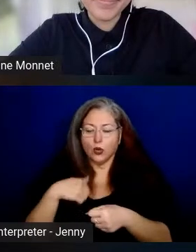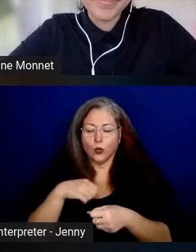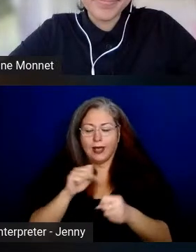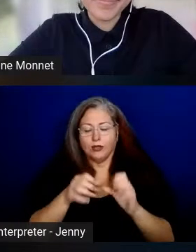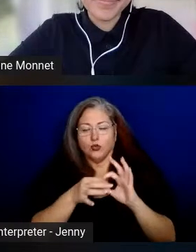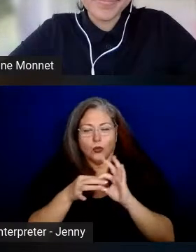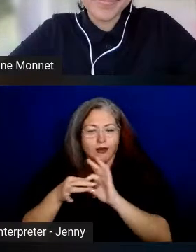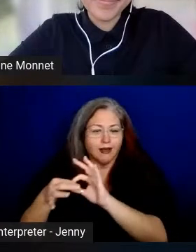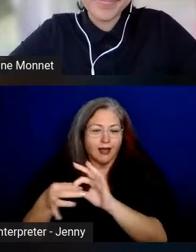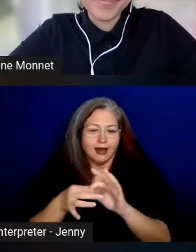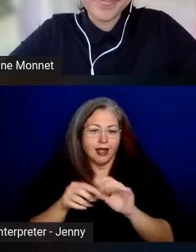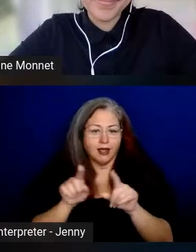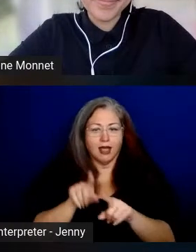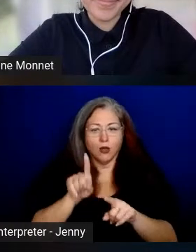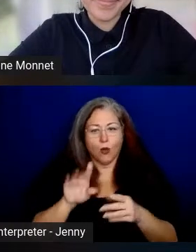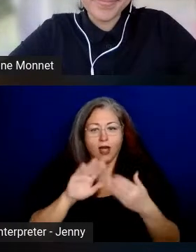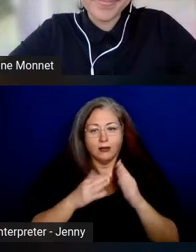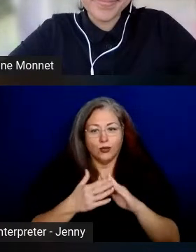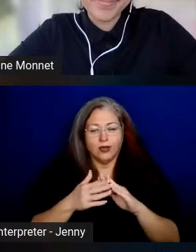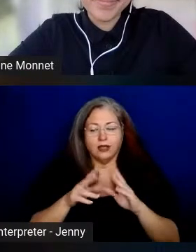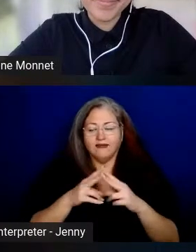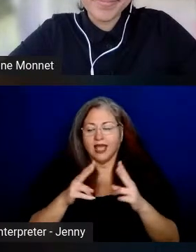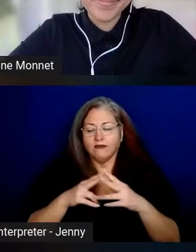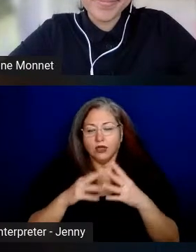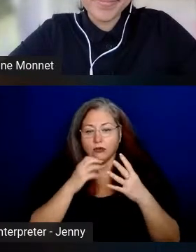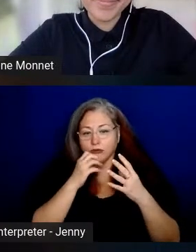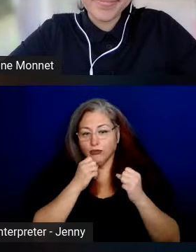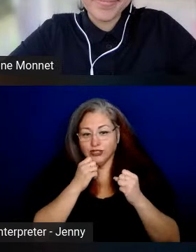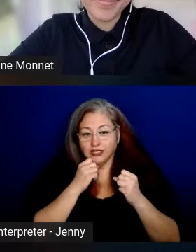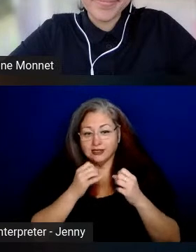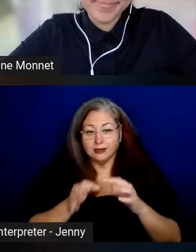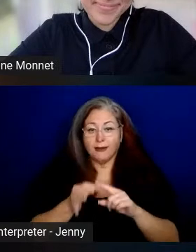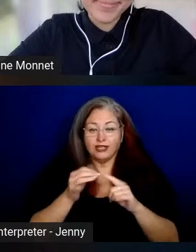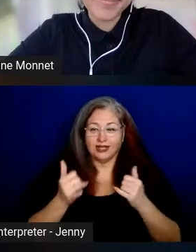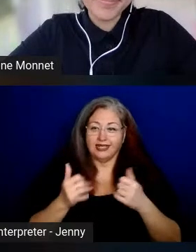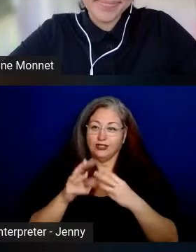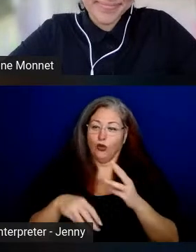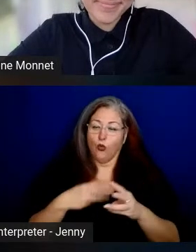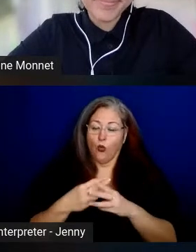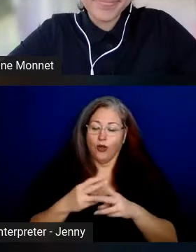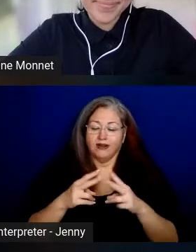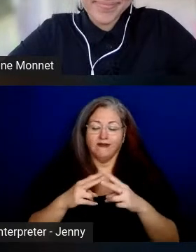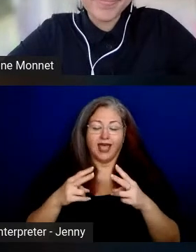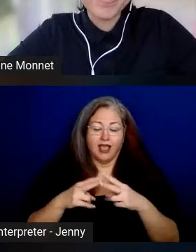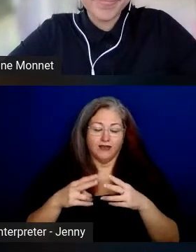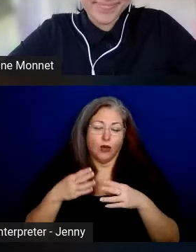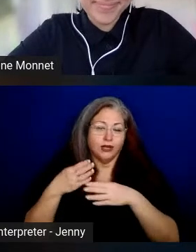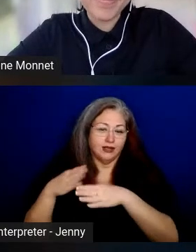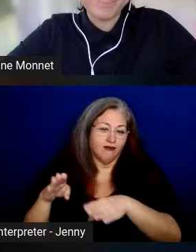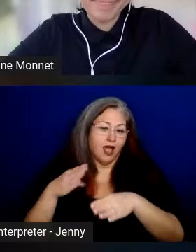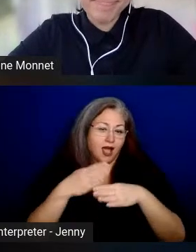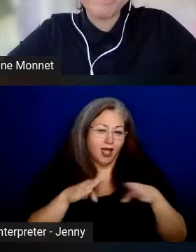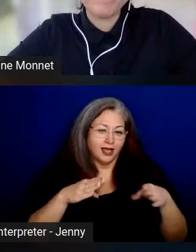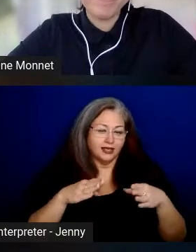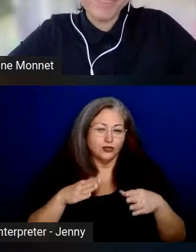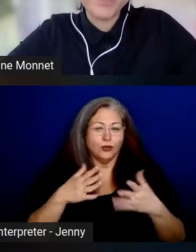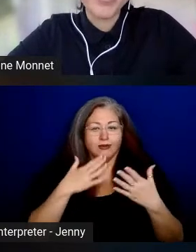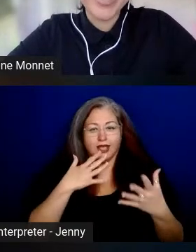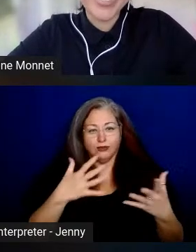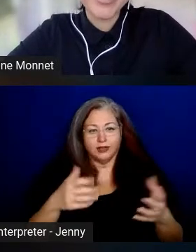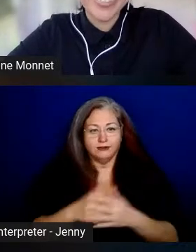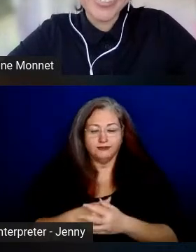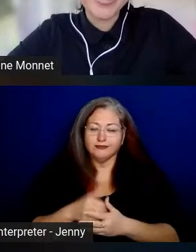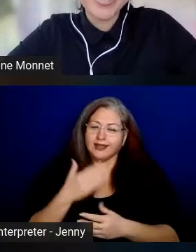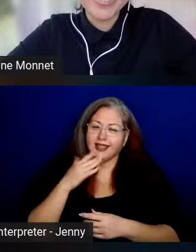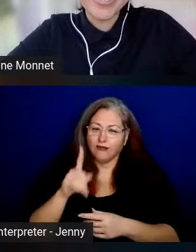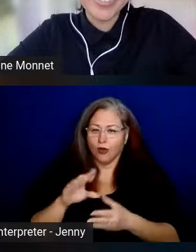humanity. I think that's very precious, especially in this kind of divided world. Mm-hmm. So thank you so much. Thank you so much for that.